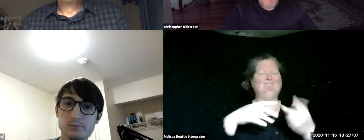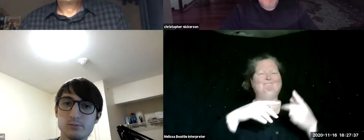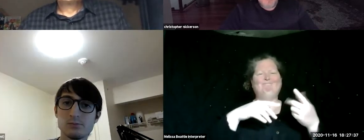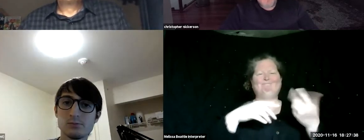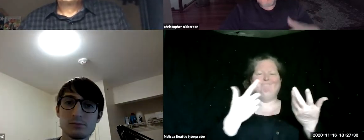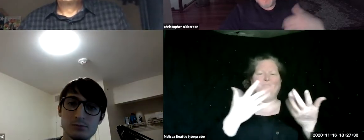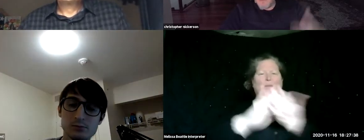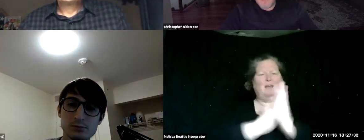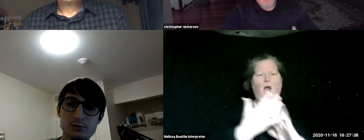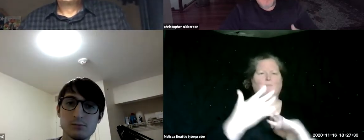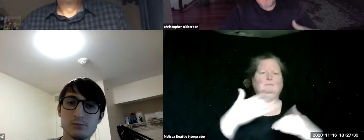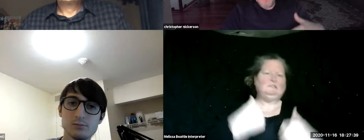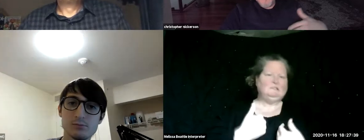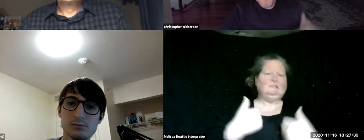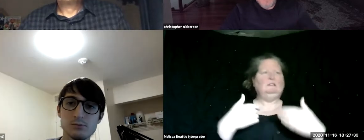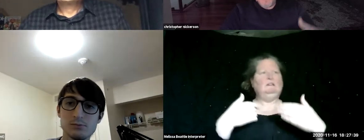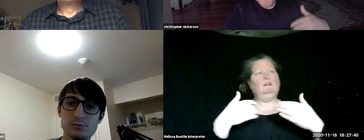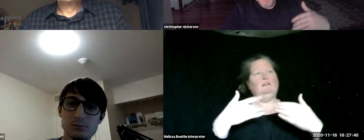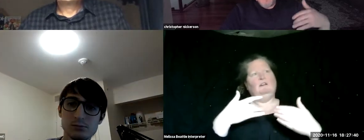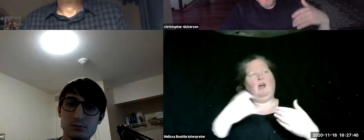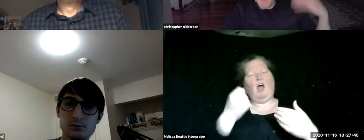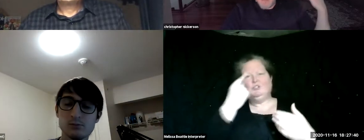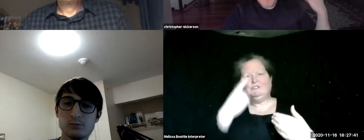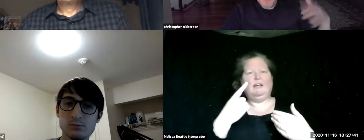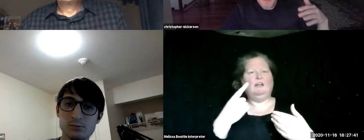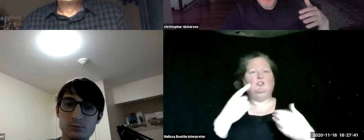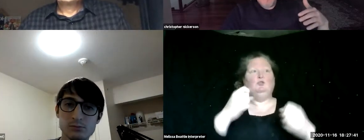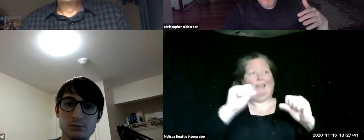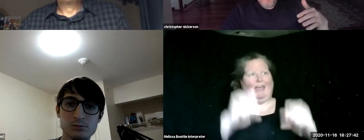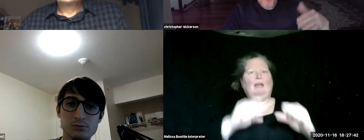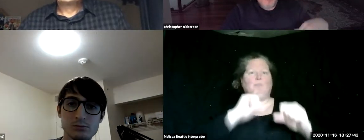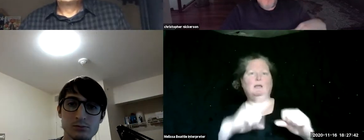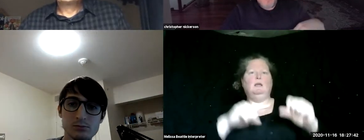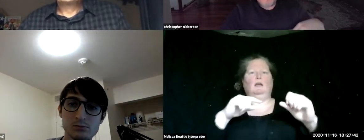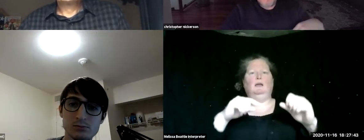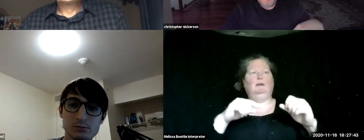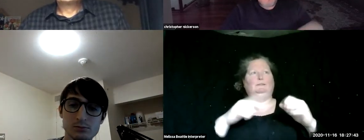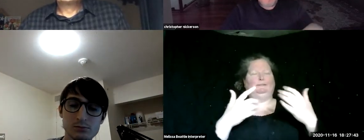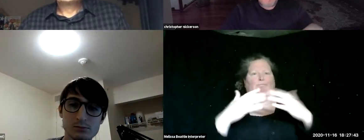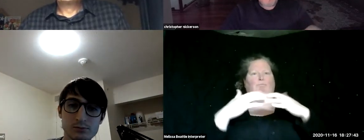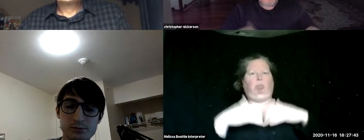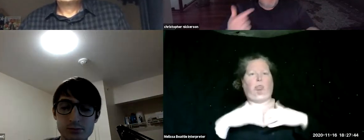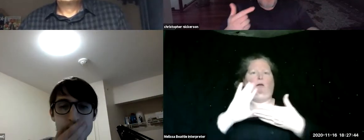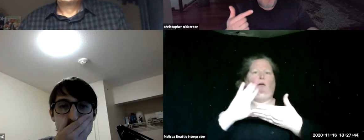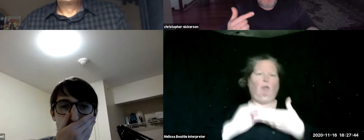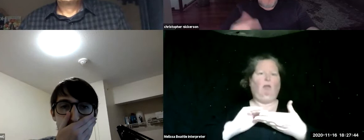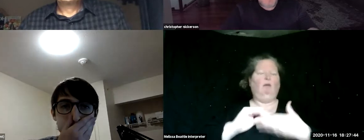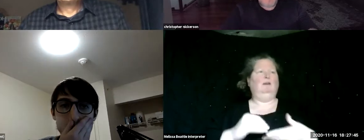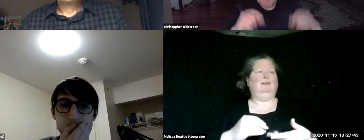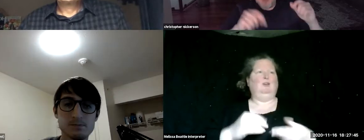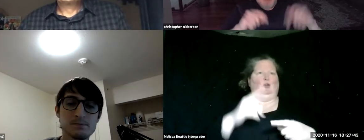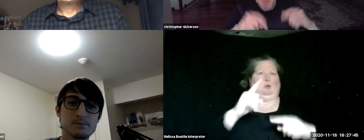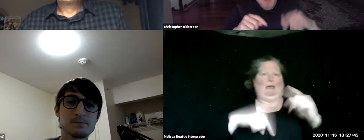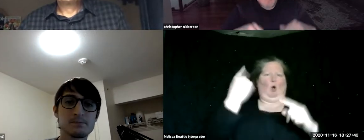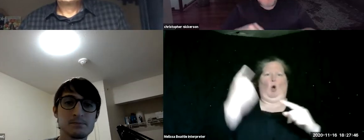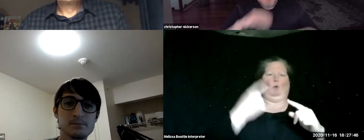being defeated. You have to get used to feeling like you're not just going to, you know, walk your way into it. You're not going to be able to replicate the thing that was in